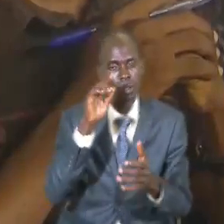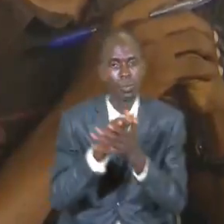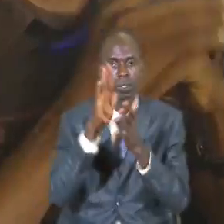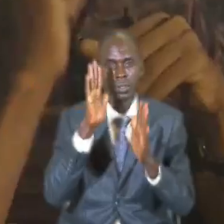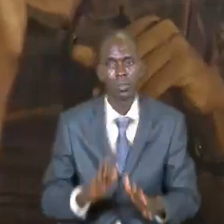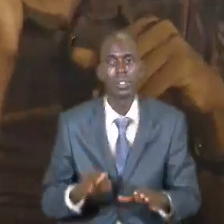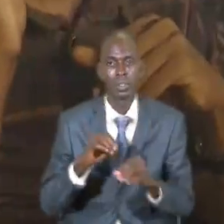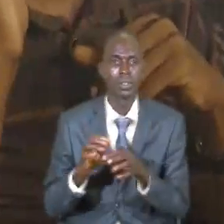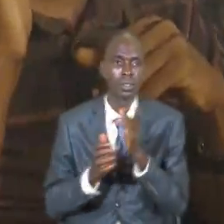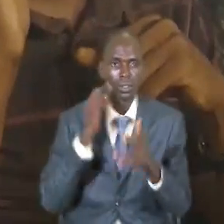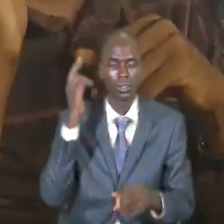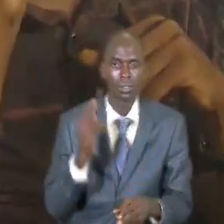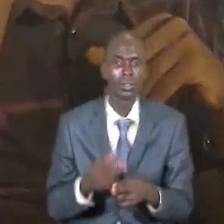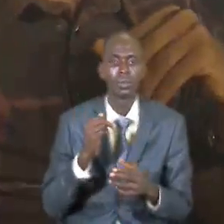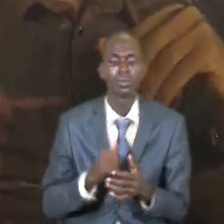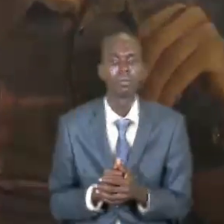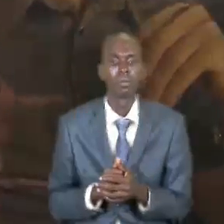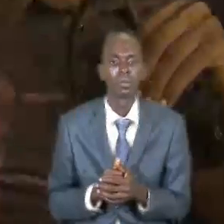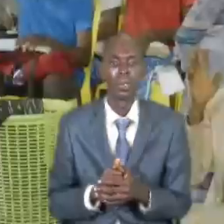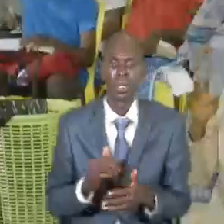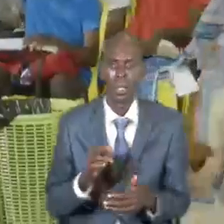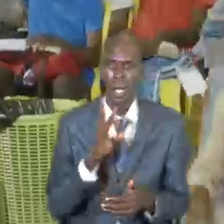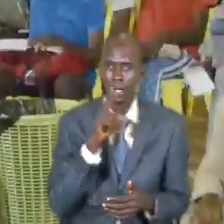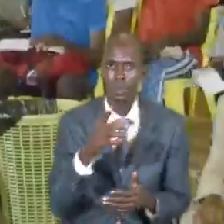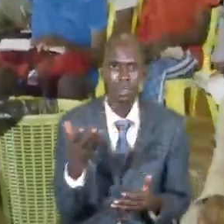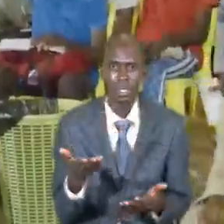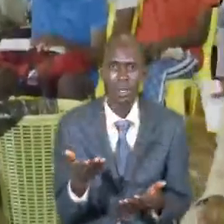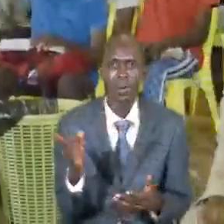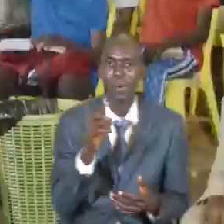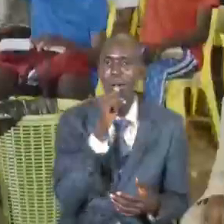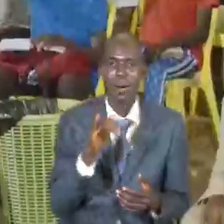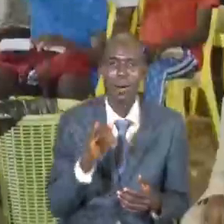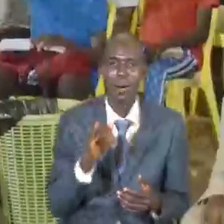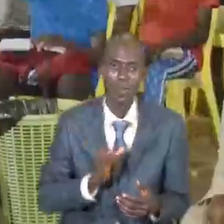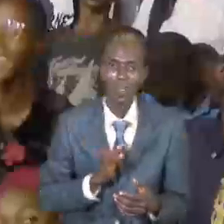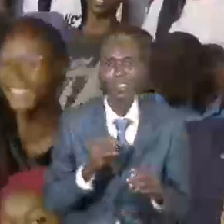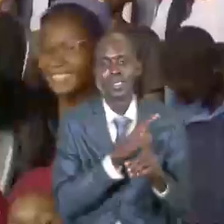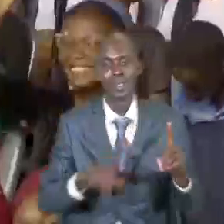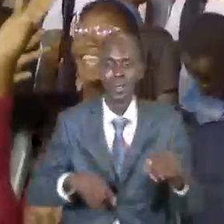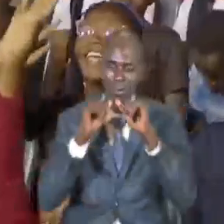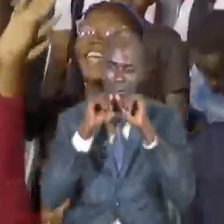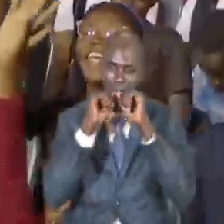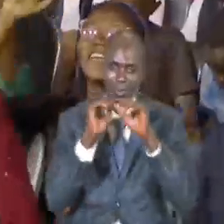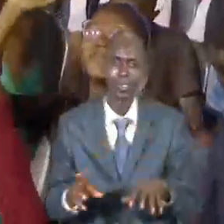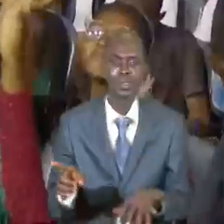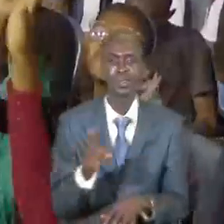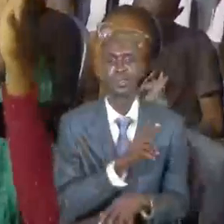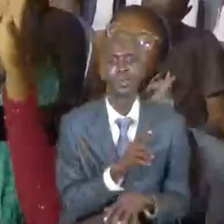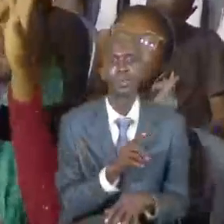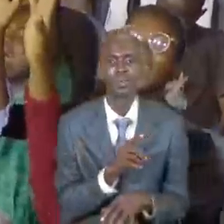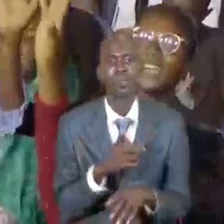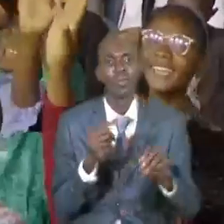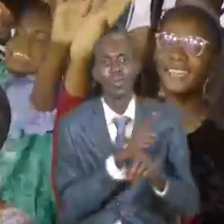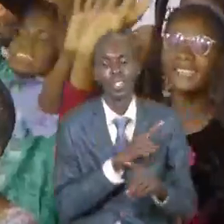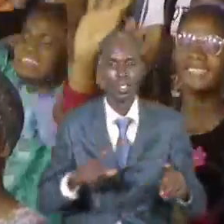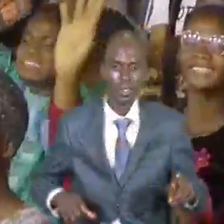there? Where am I? The Lord bless you. The Lord interrupt your life tonight.